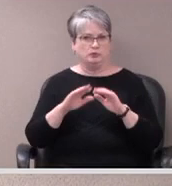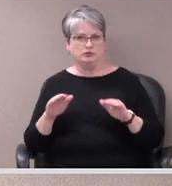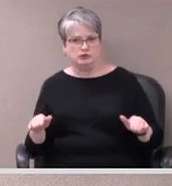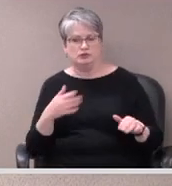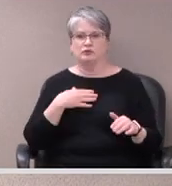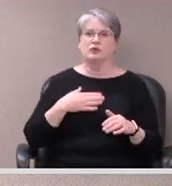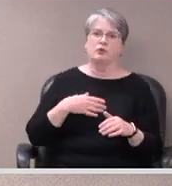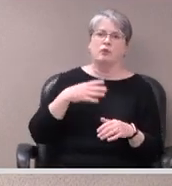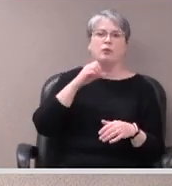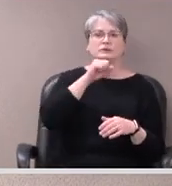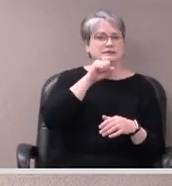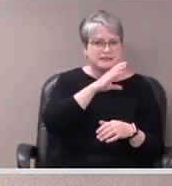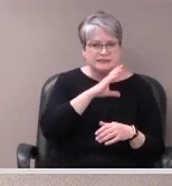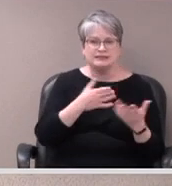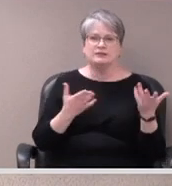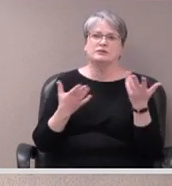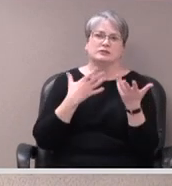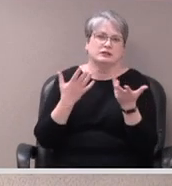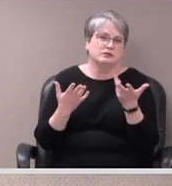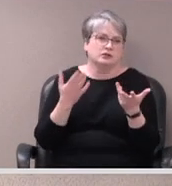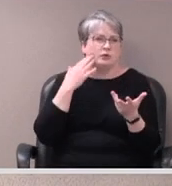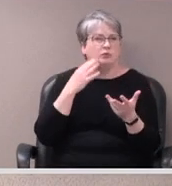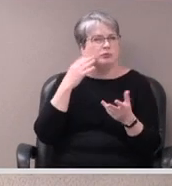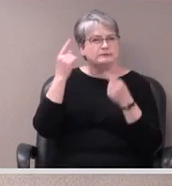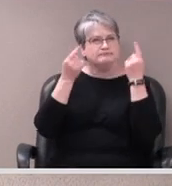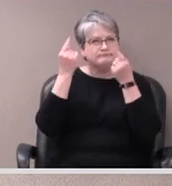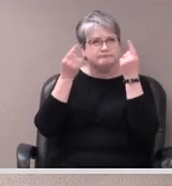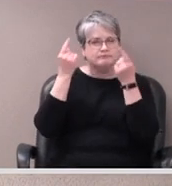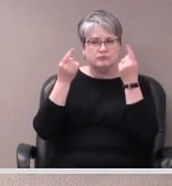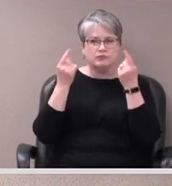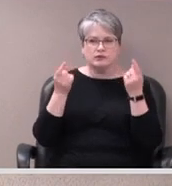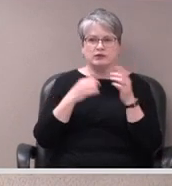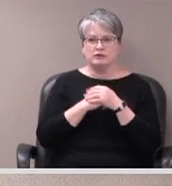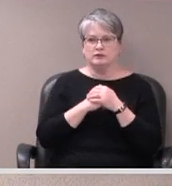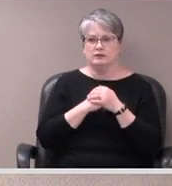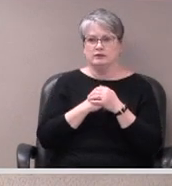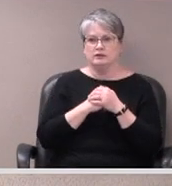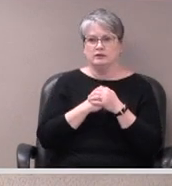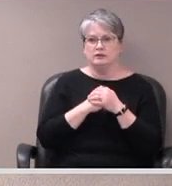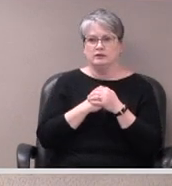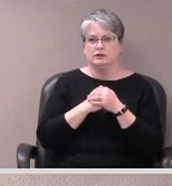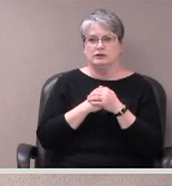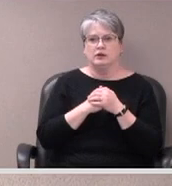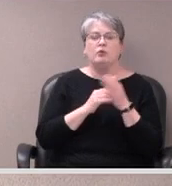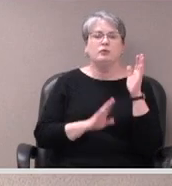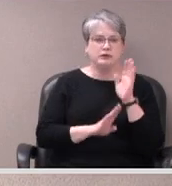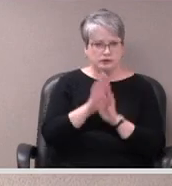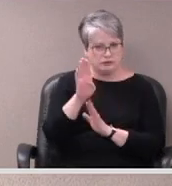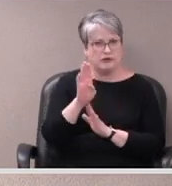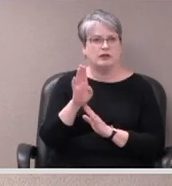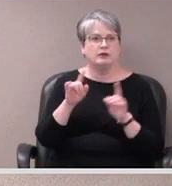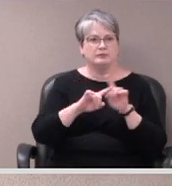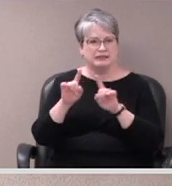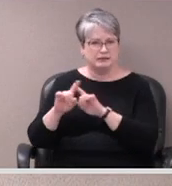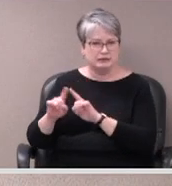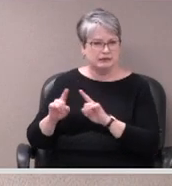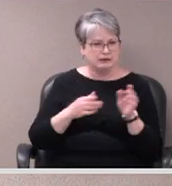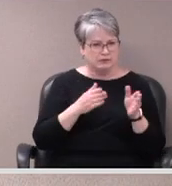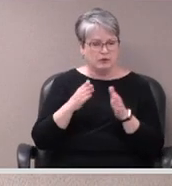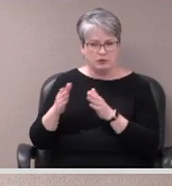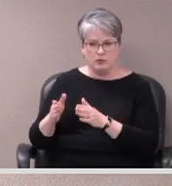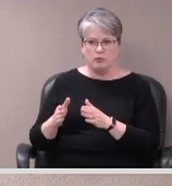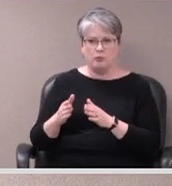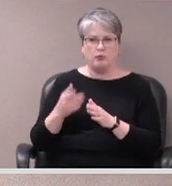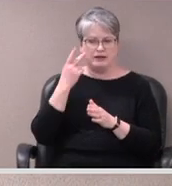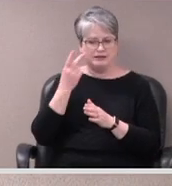older folks. So we do take that into consideration in our model. And so we develop a number of coefficients, look at the past